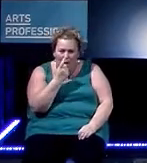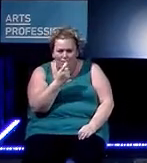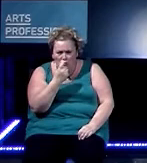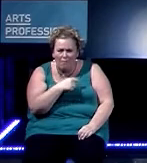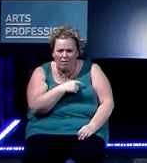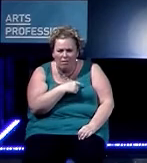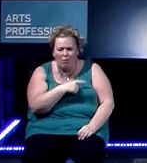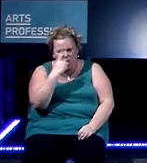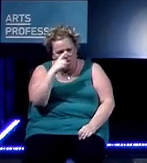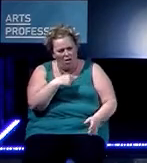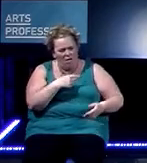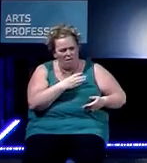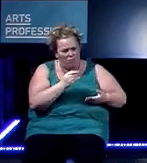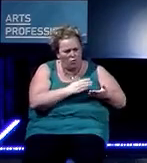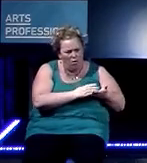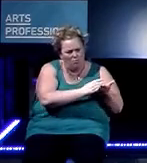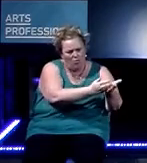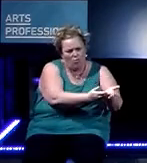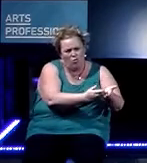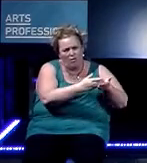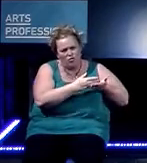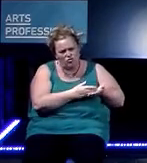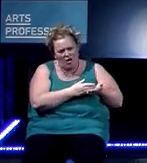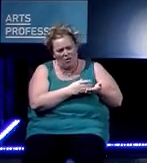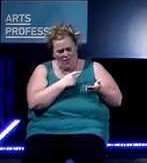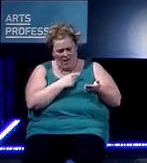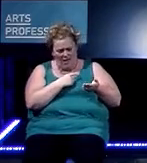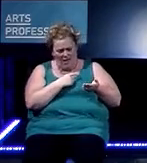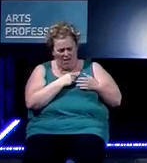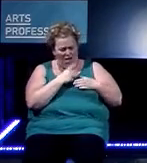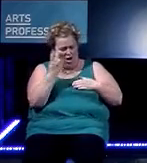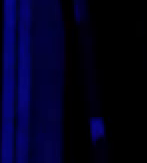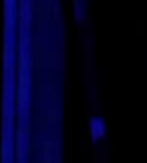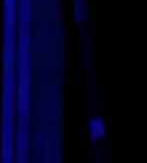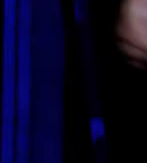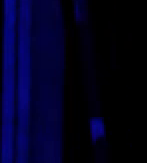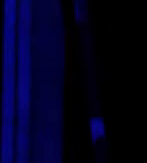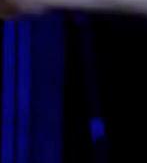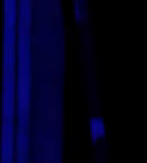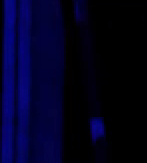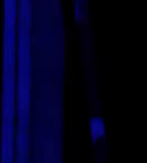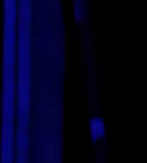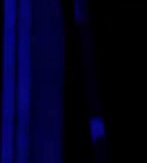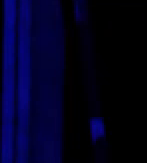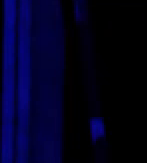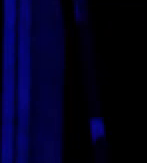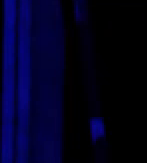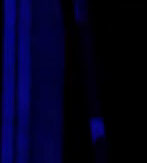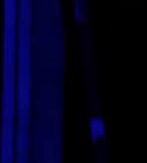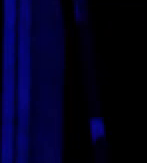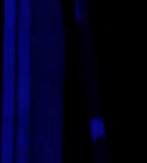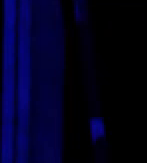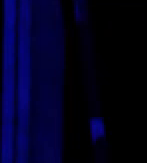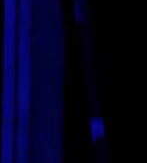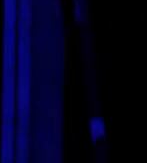someone's sharing an opportunity for an artist to connect with a fan in a legitimate way, the more fans share it, the more